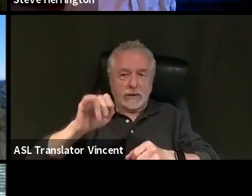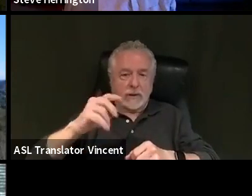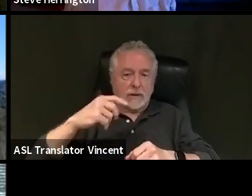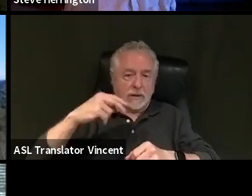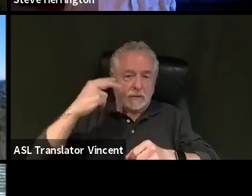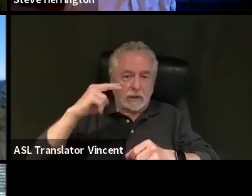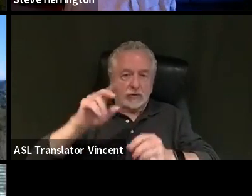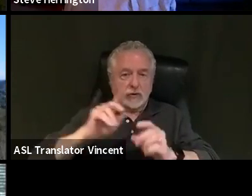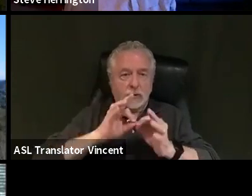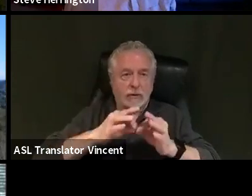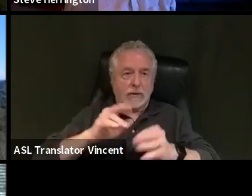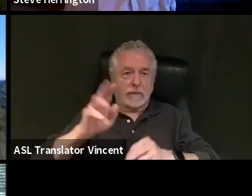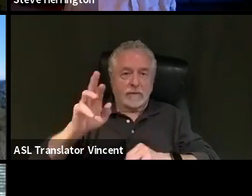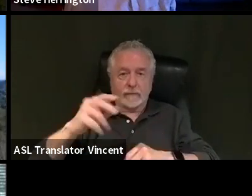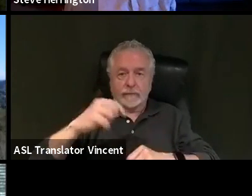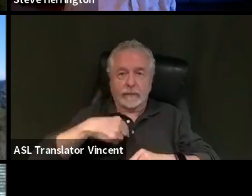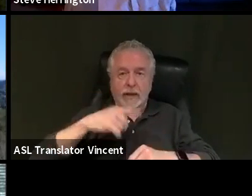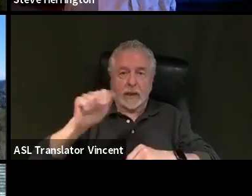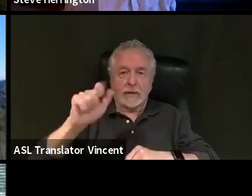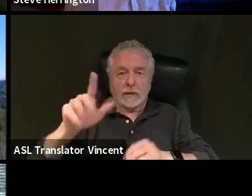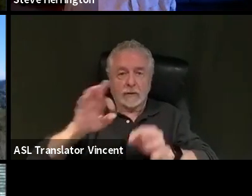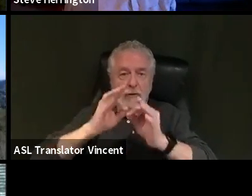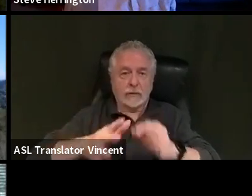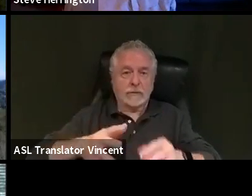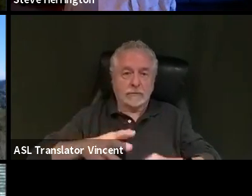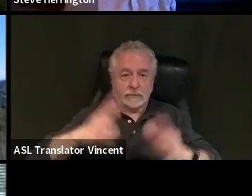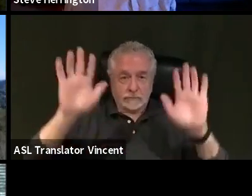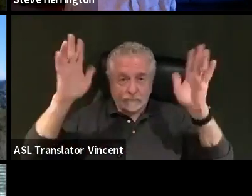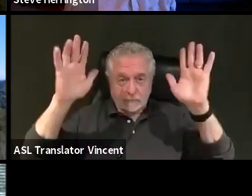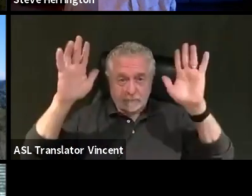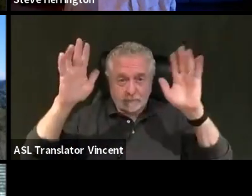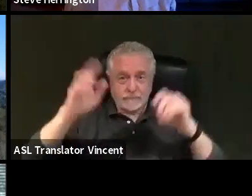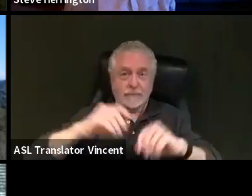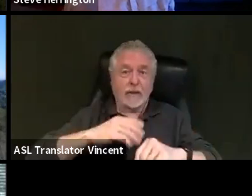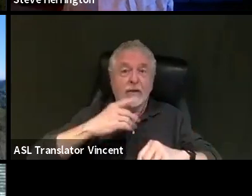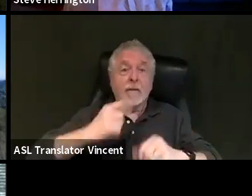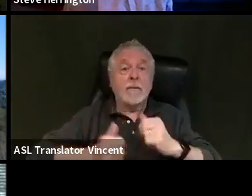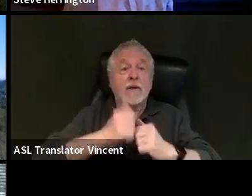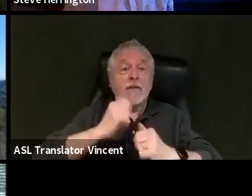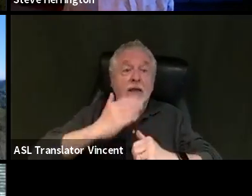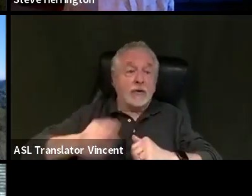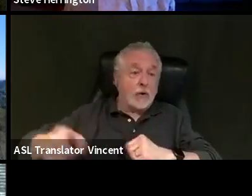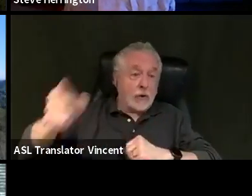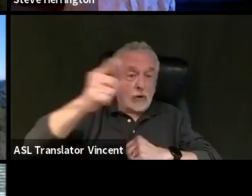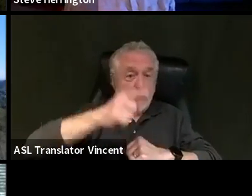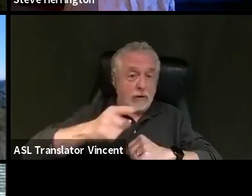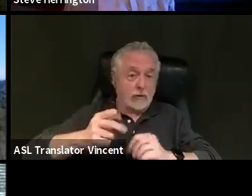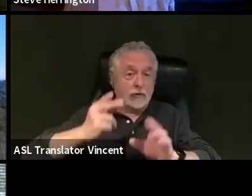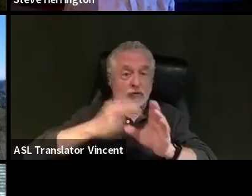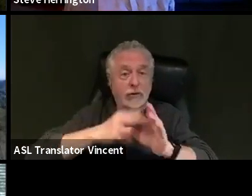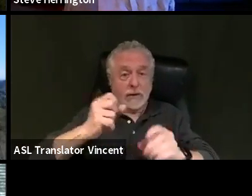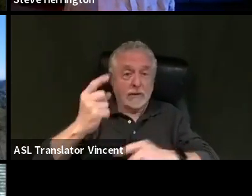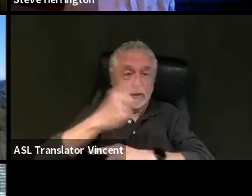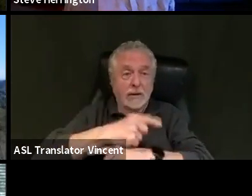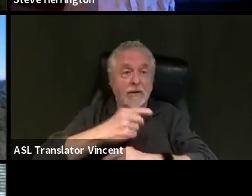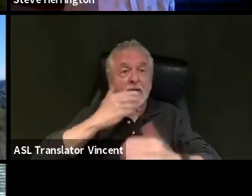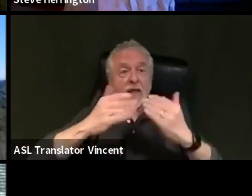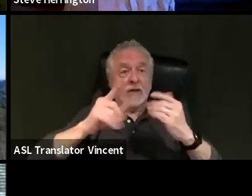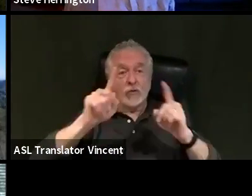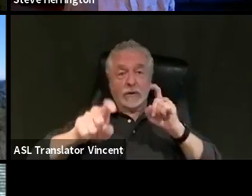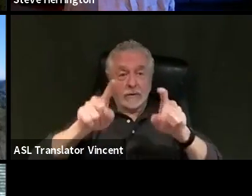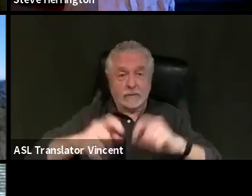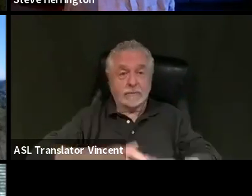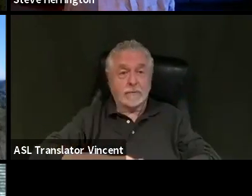Spanish interpreter, and Vincent, our ASL interpreter. Most of all, we want to just thank all of you for joining us today and for asking your